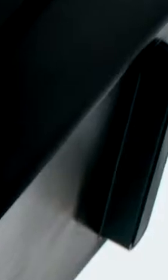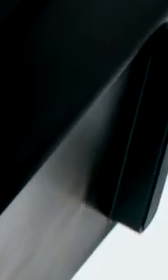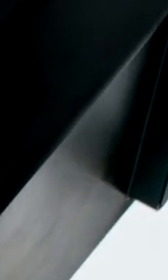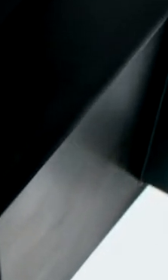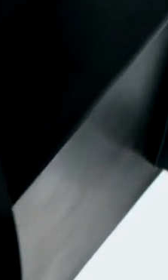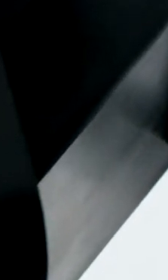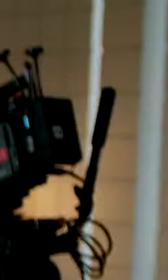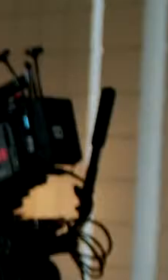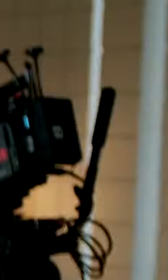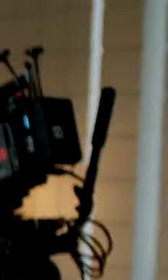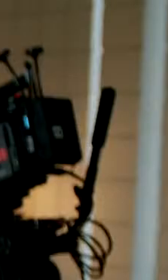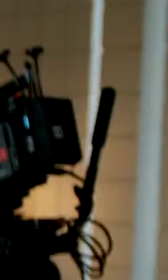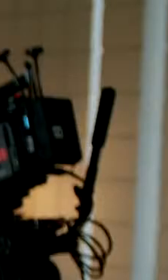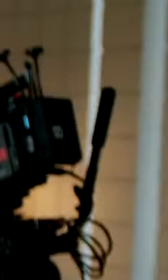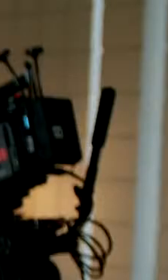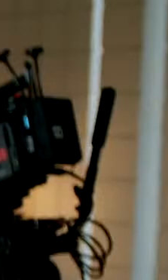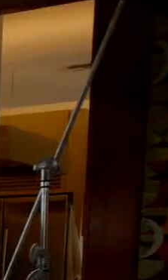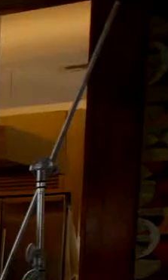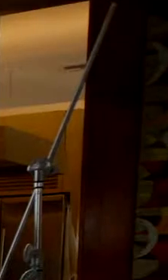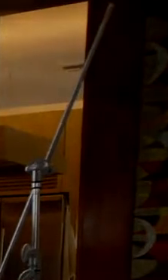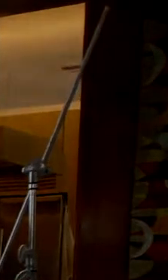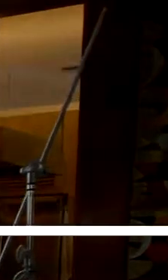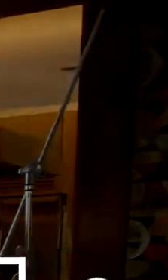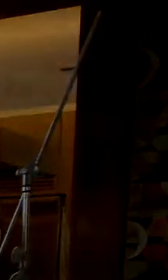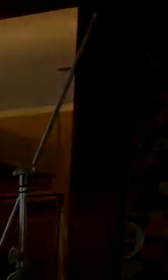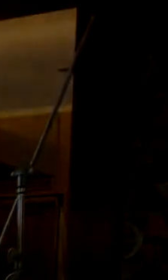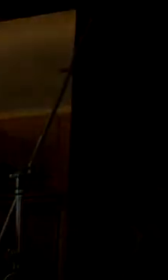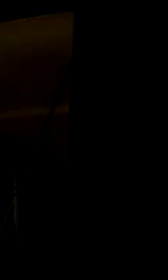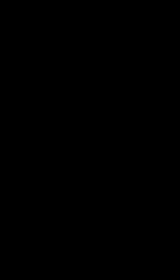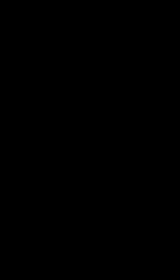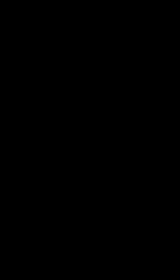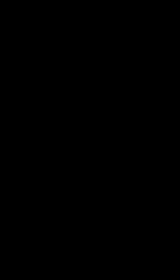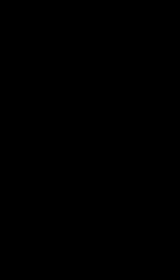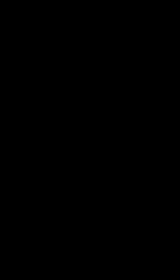out the best in an LED light.